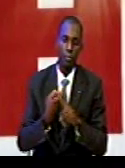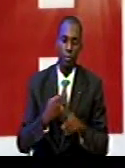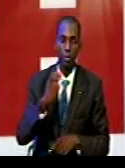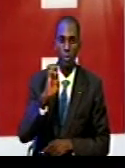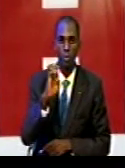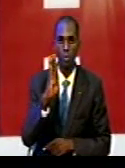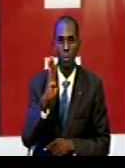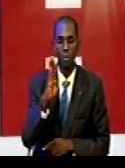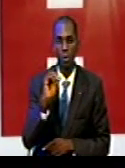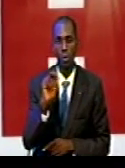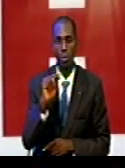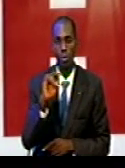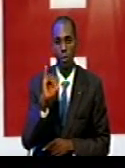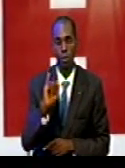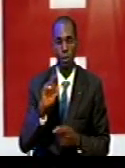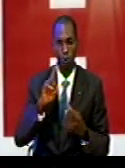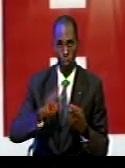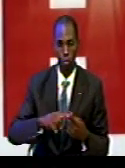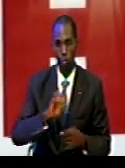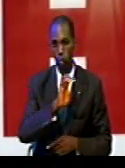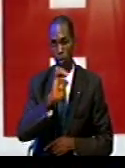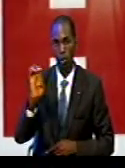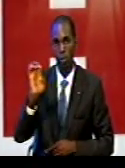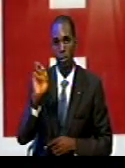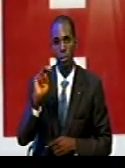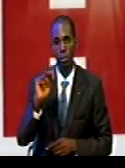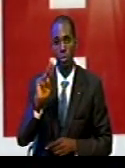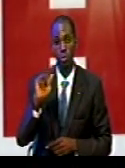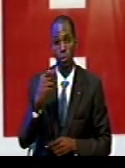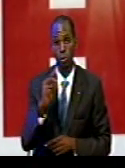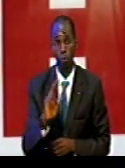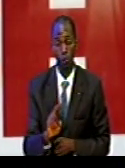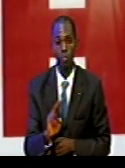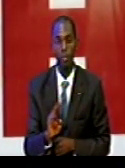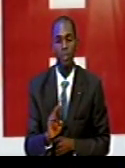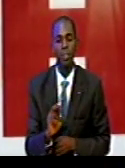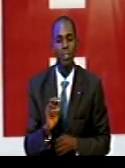Ishiagu. I came down to Enugu on Saturday.